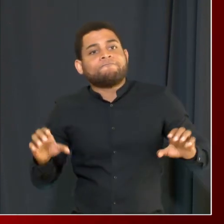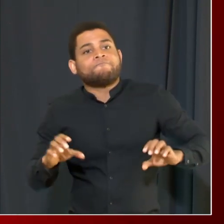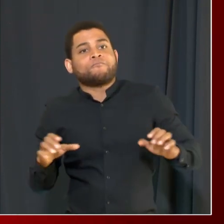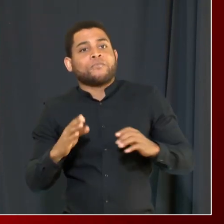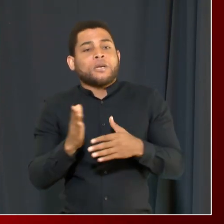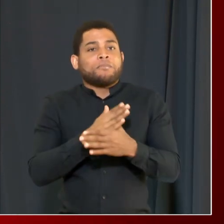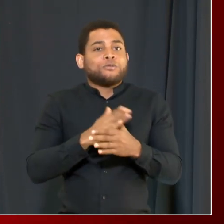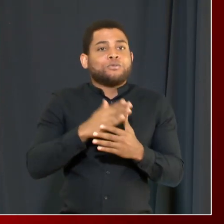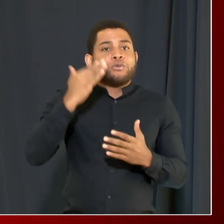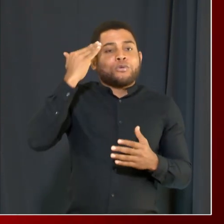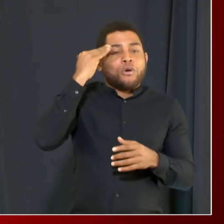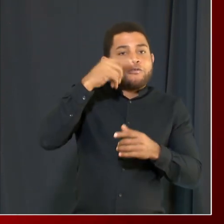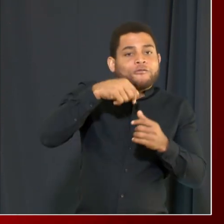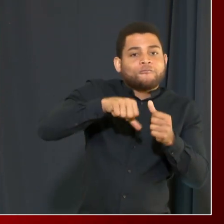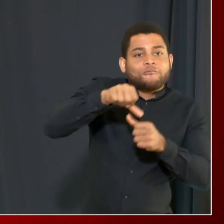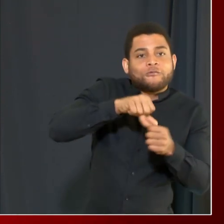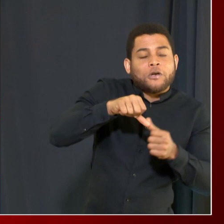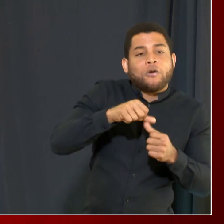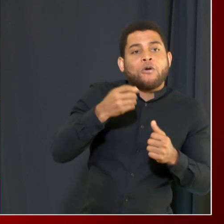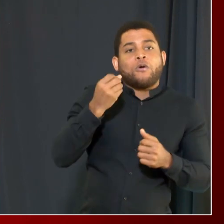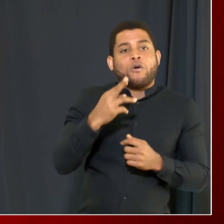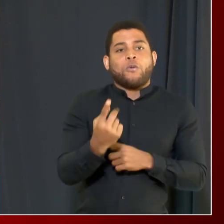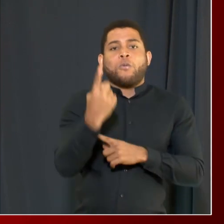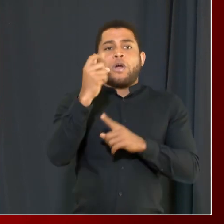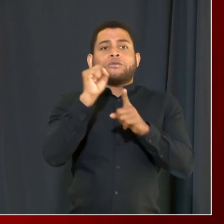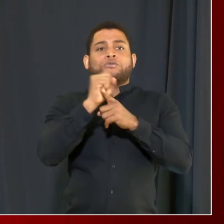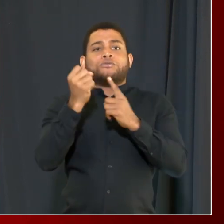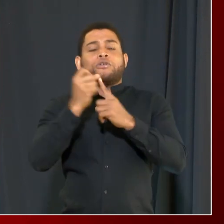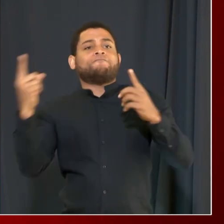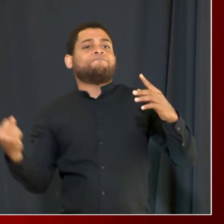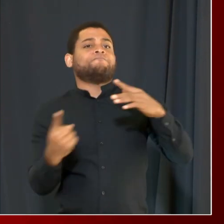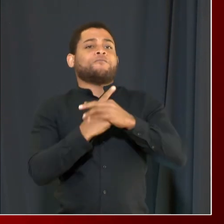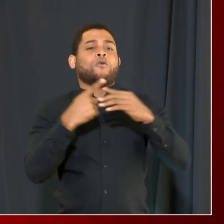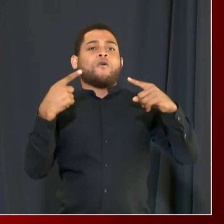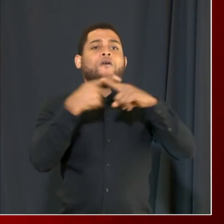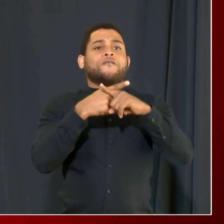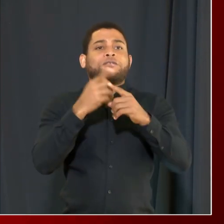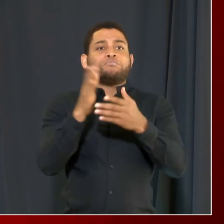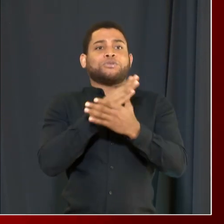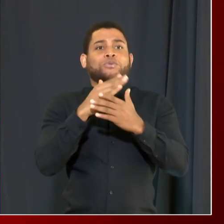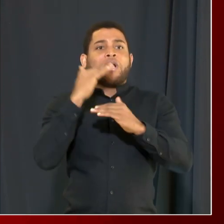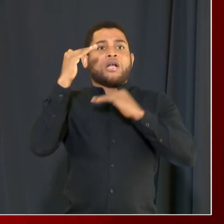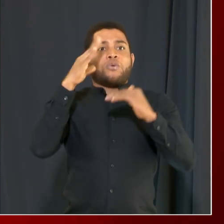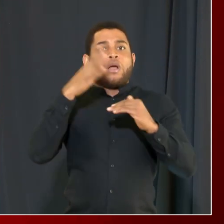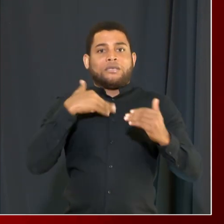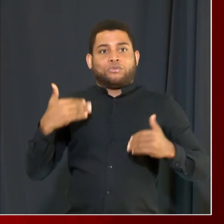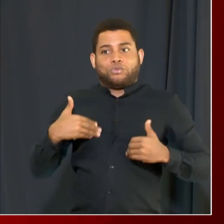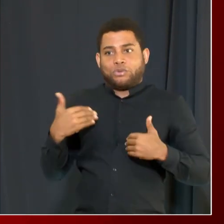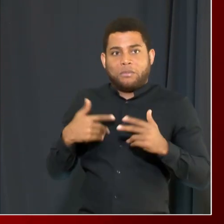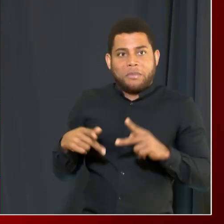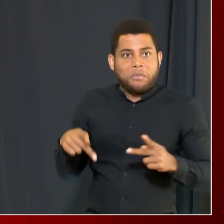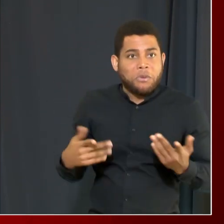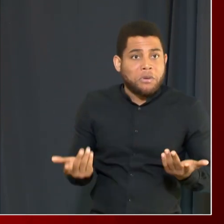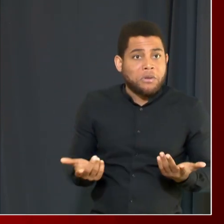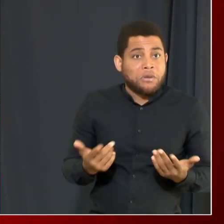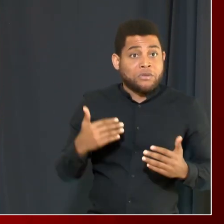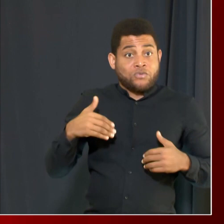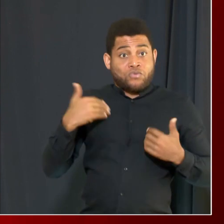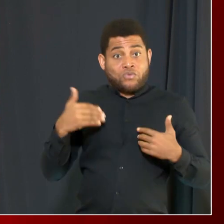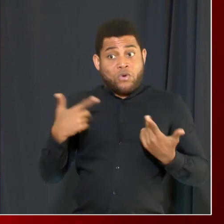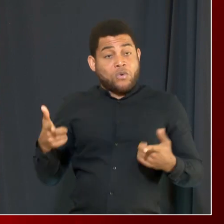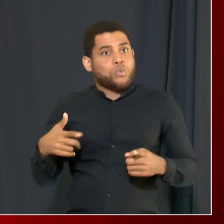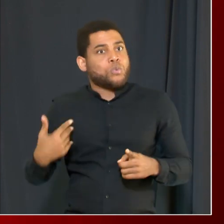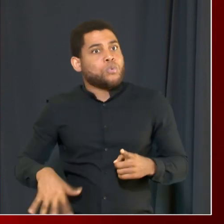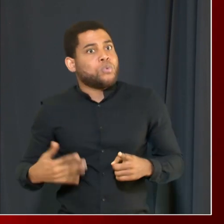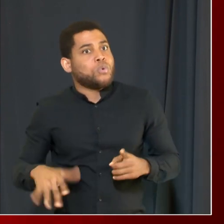these one-off situations where conflicts arise between adults and juveniles. The juvenile space is extremely troubling